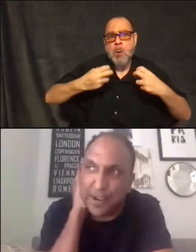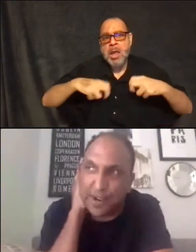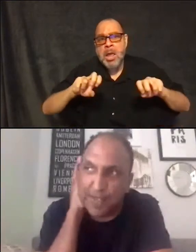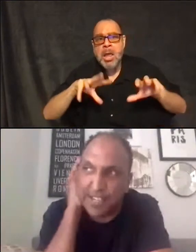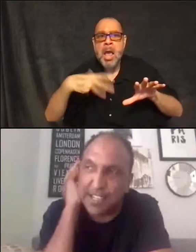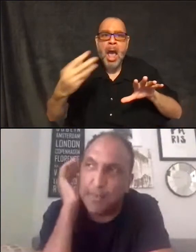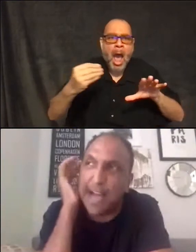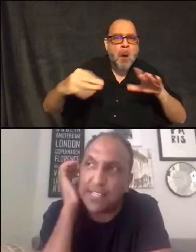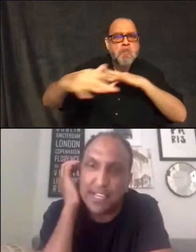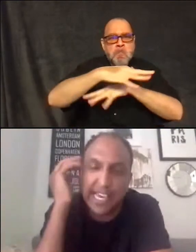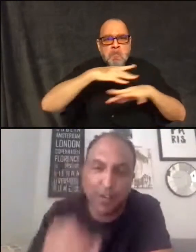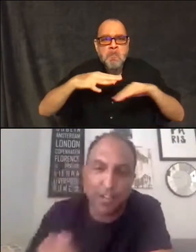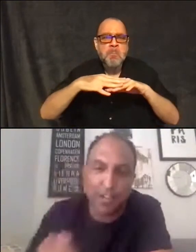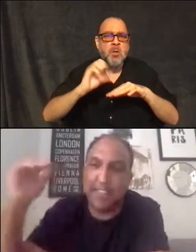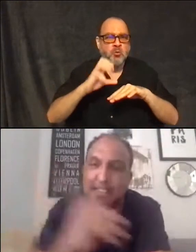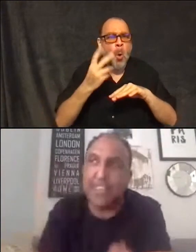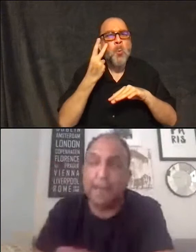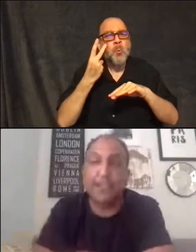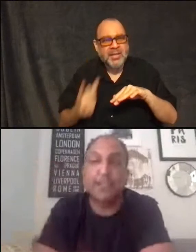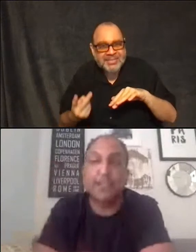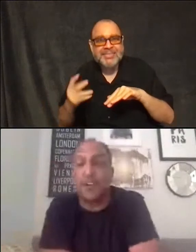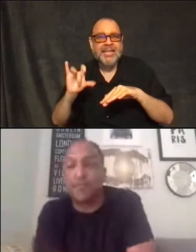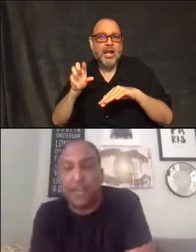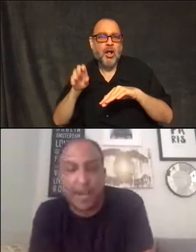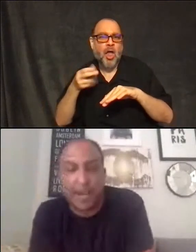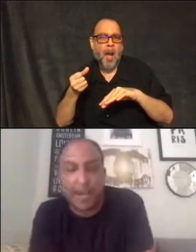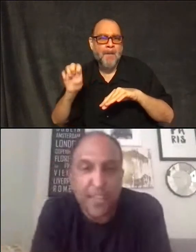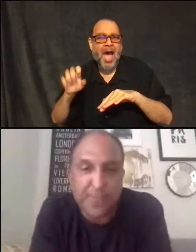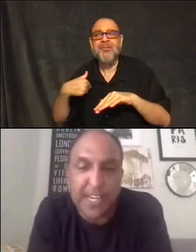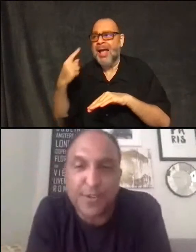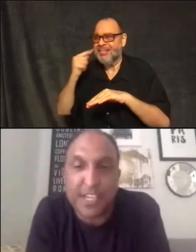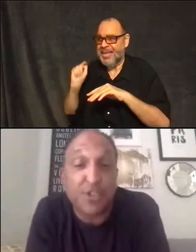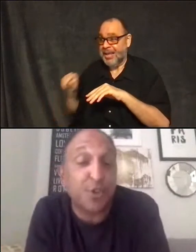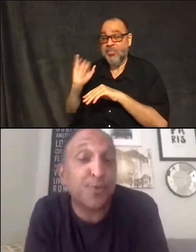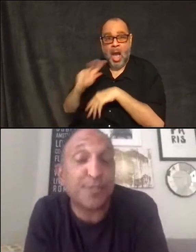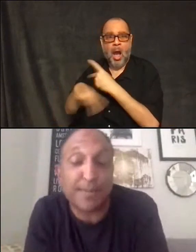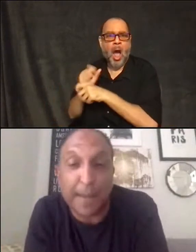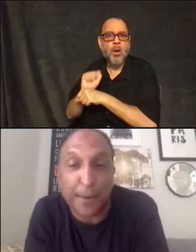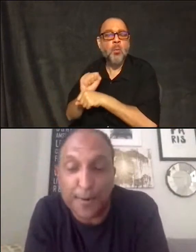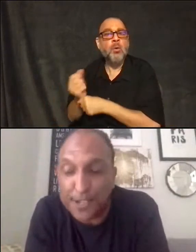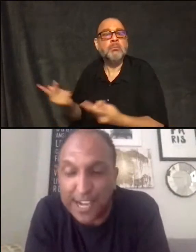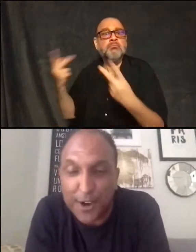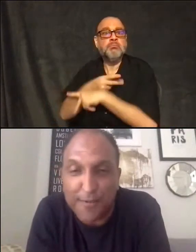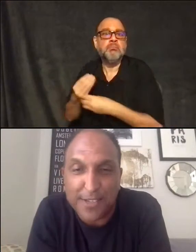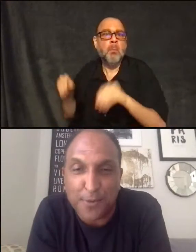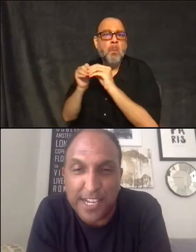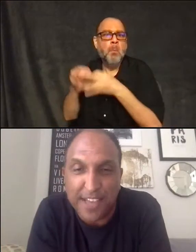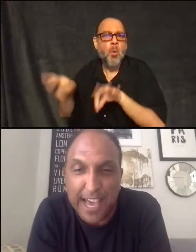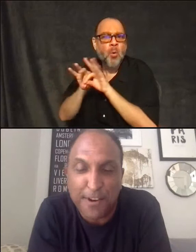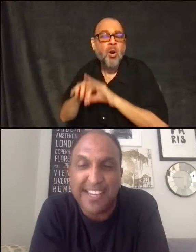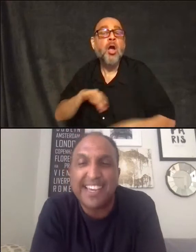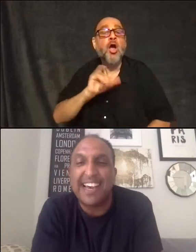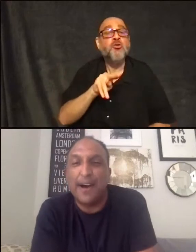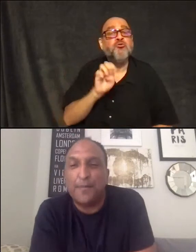and obviously Clubhouse, it'll even be that much more important. But it's been an interesting June through September, which I call phase